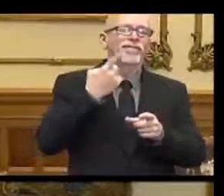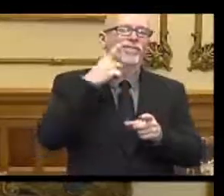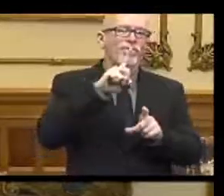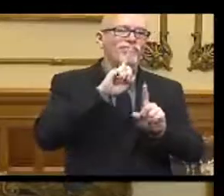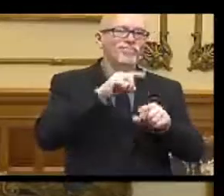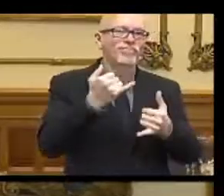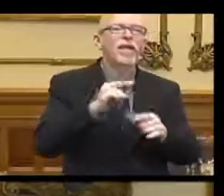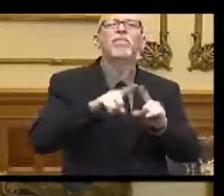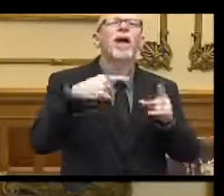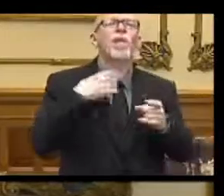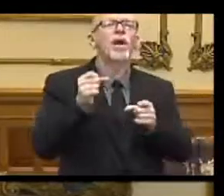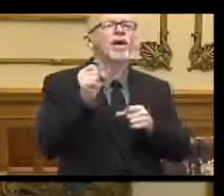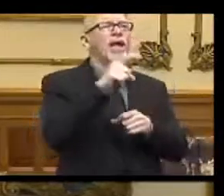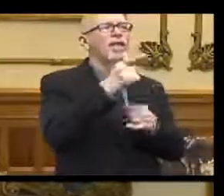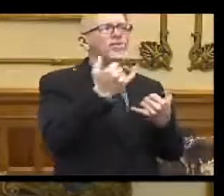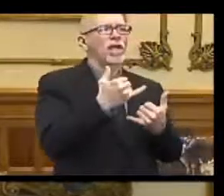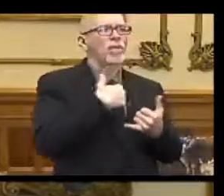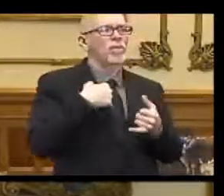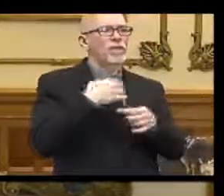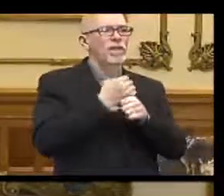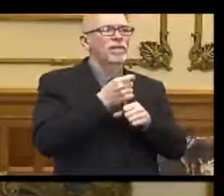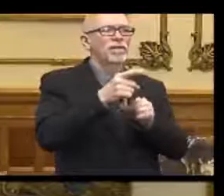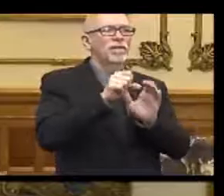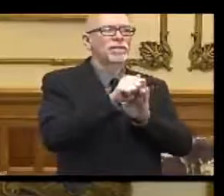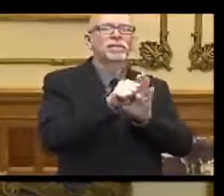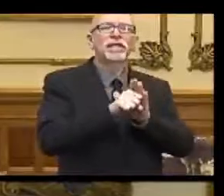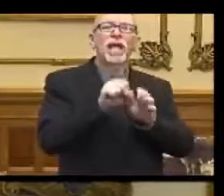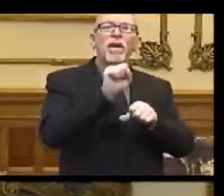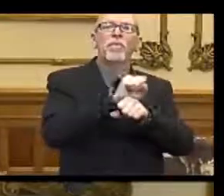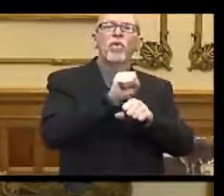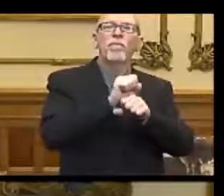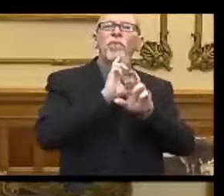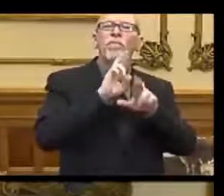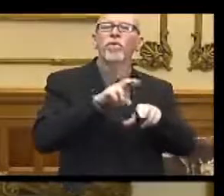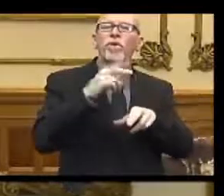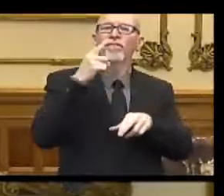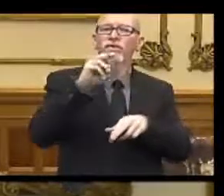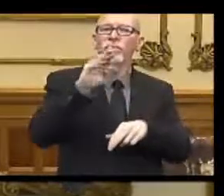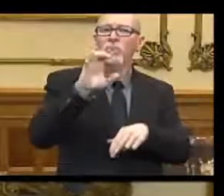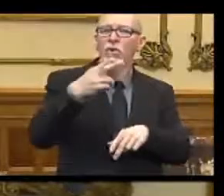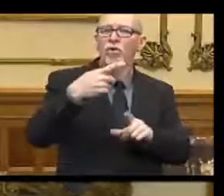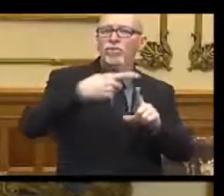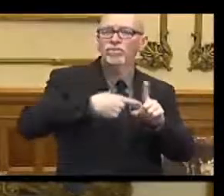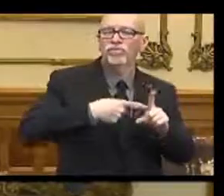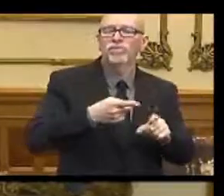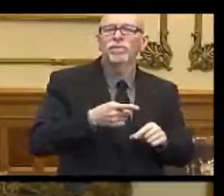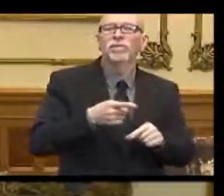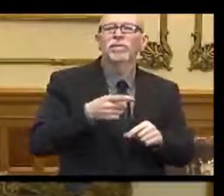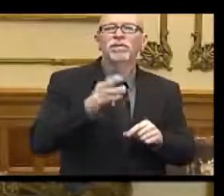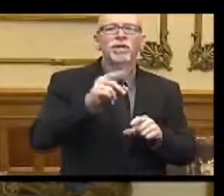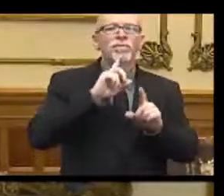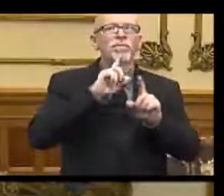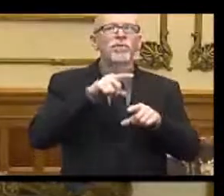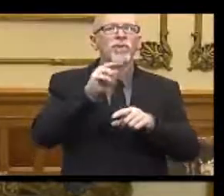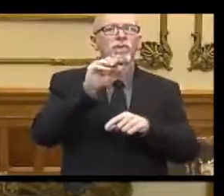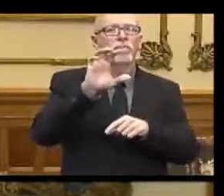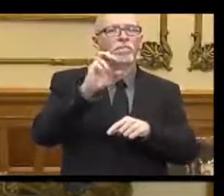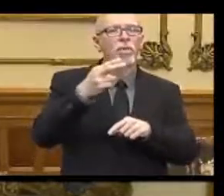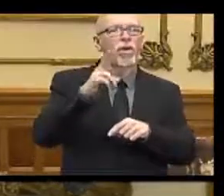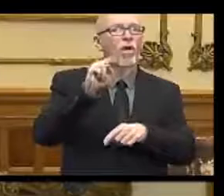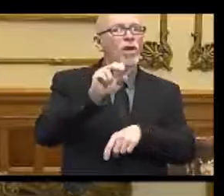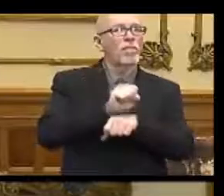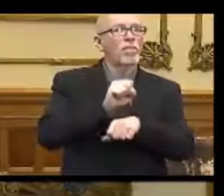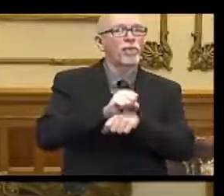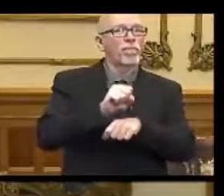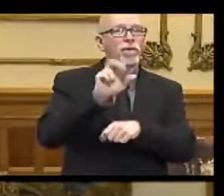So I wanted to ask, today we got the state's employment report for March, which reported a March unemployment rate